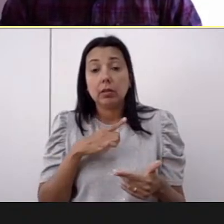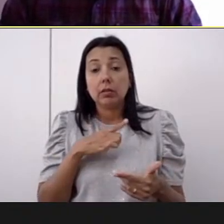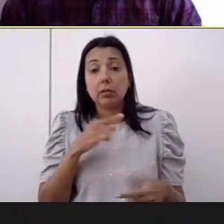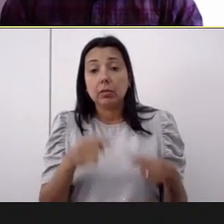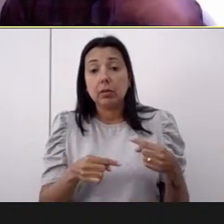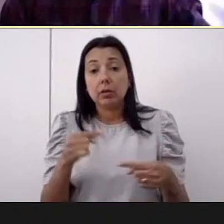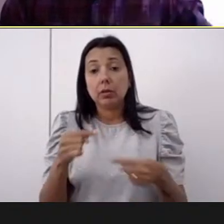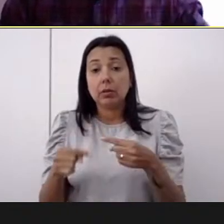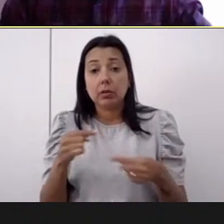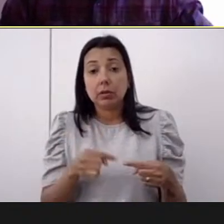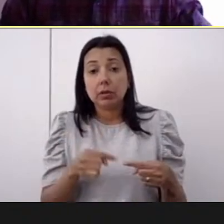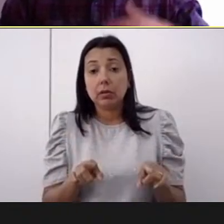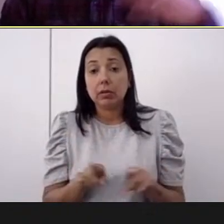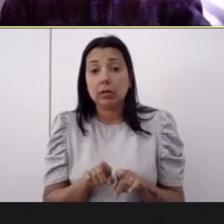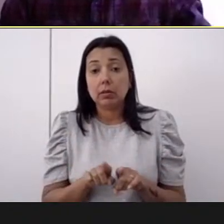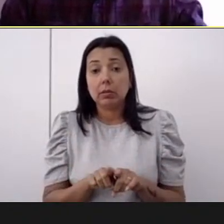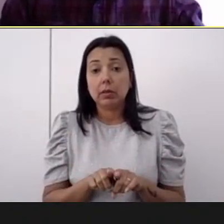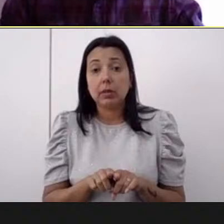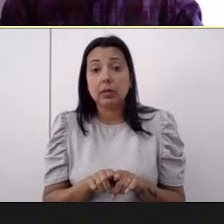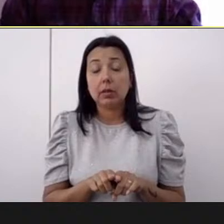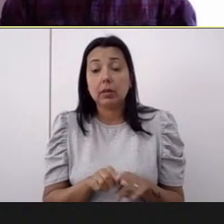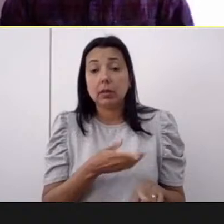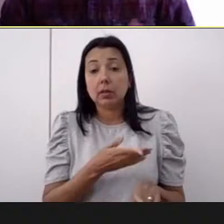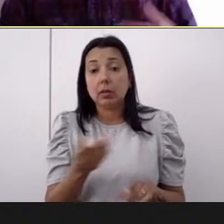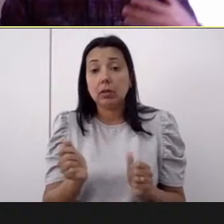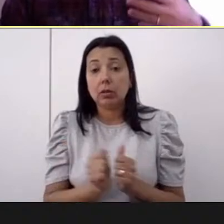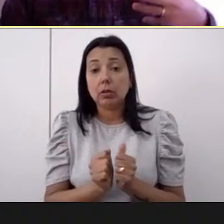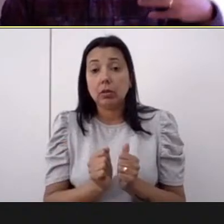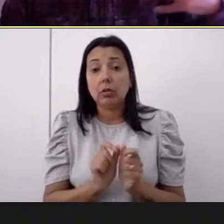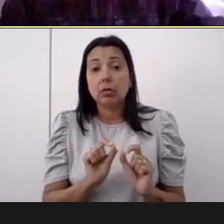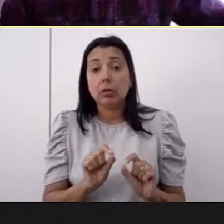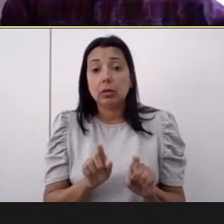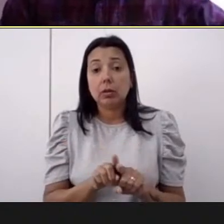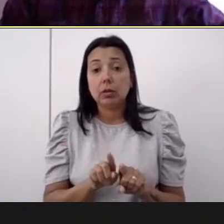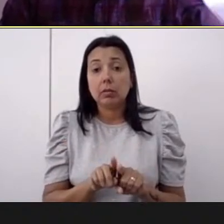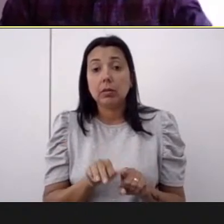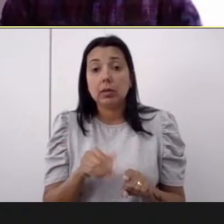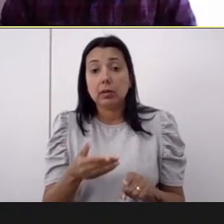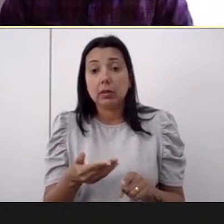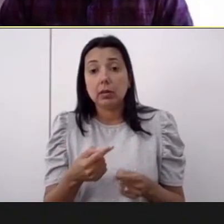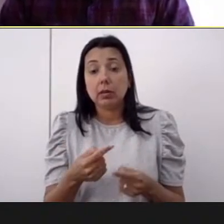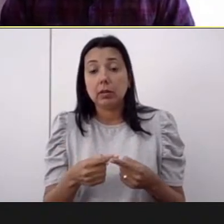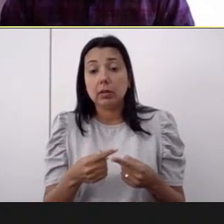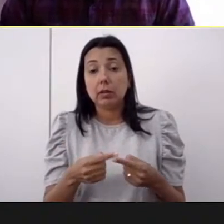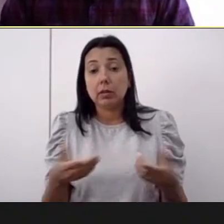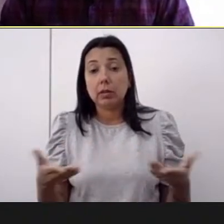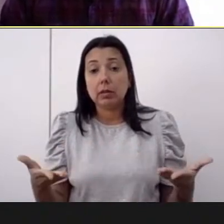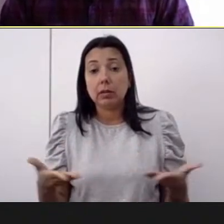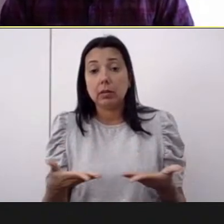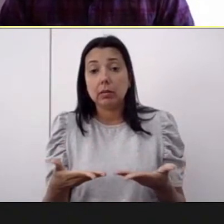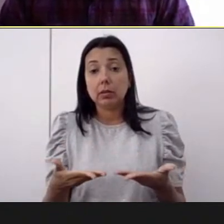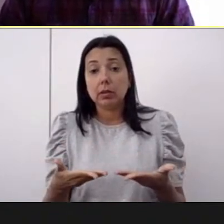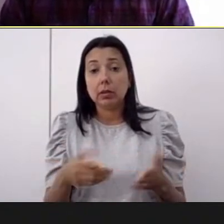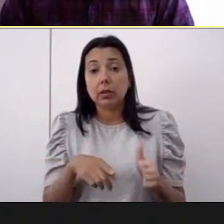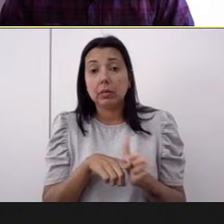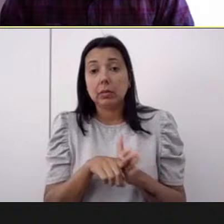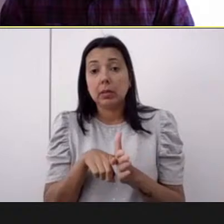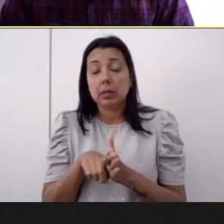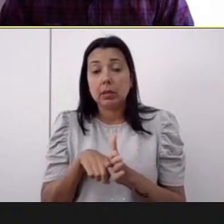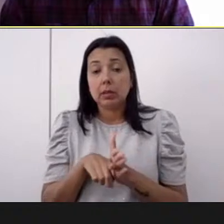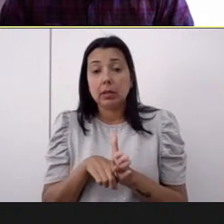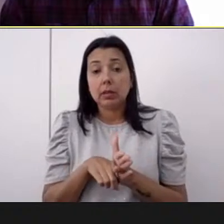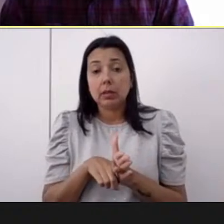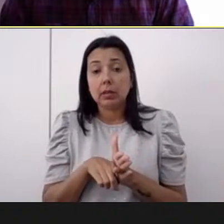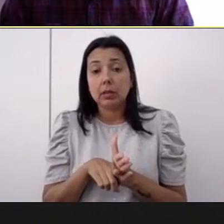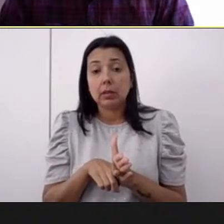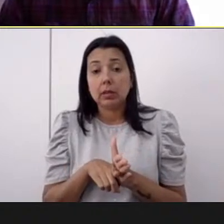about the notion of instruments. How do we do research about policy instruments from the